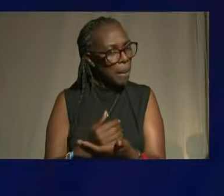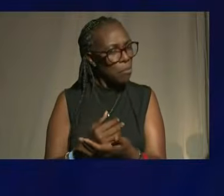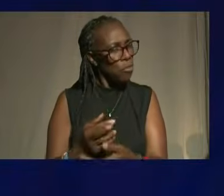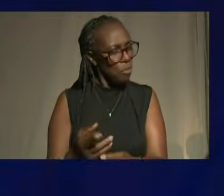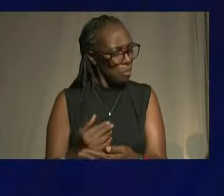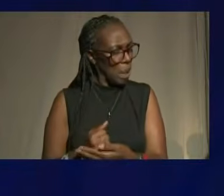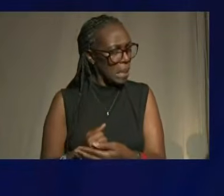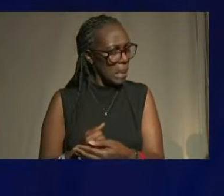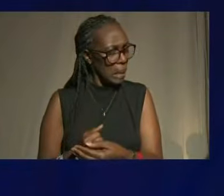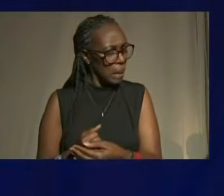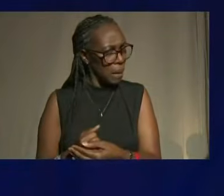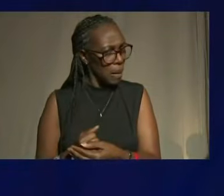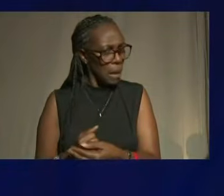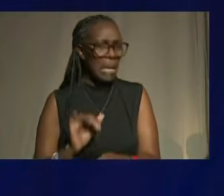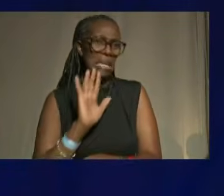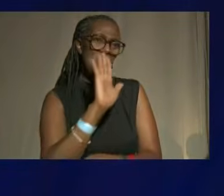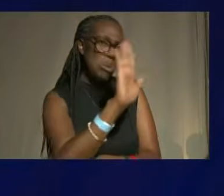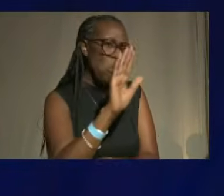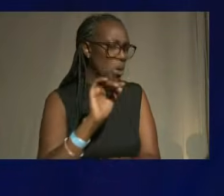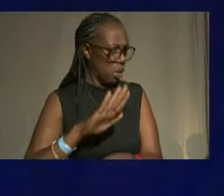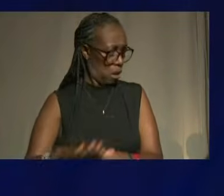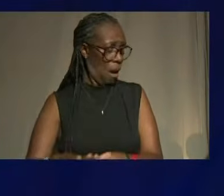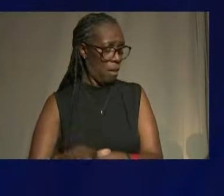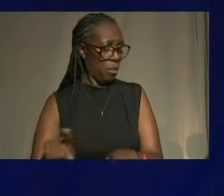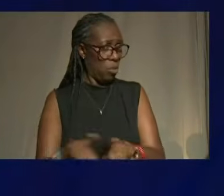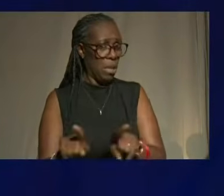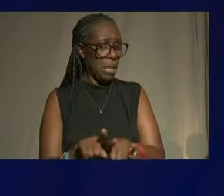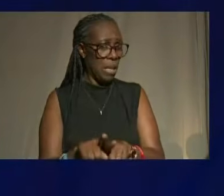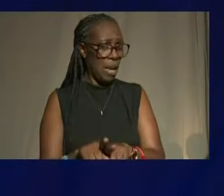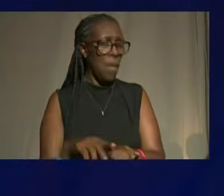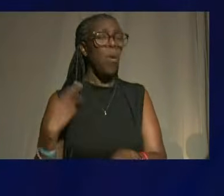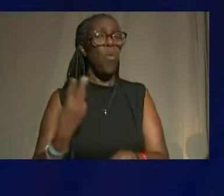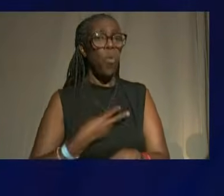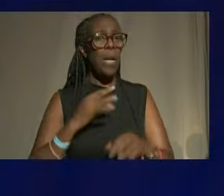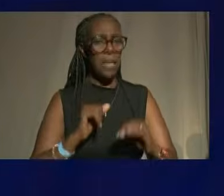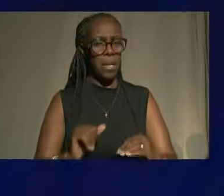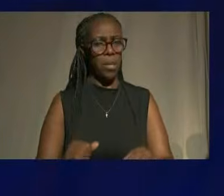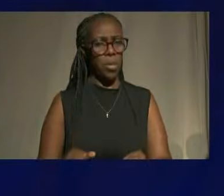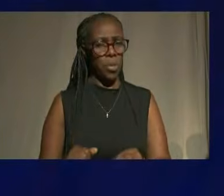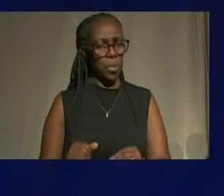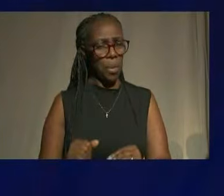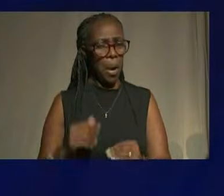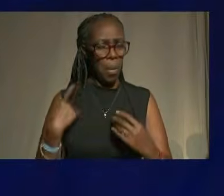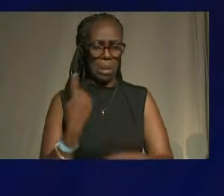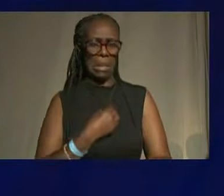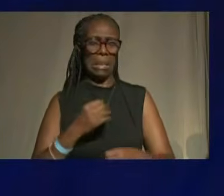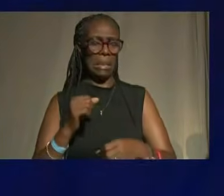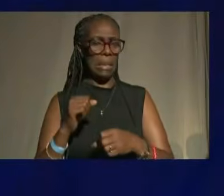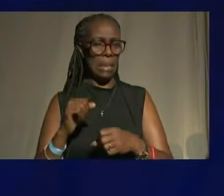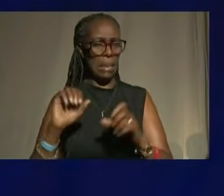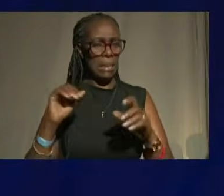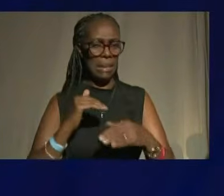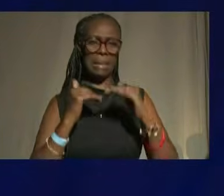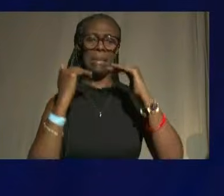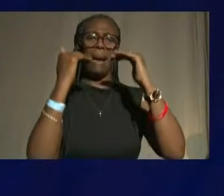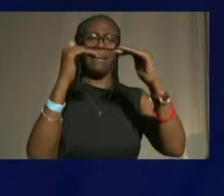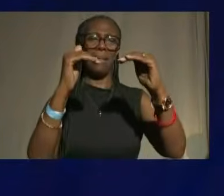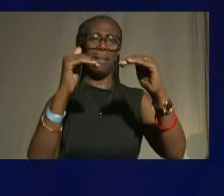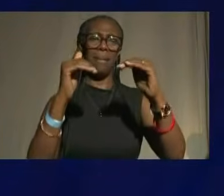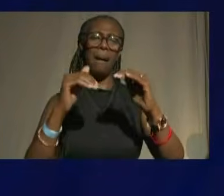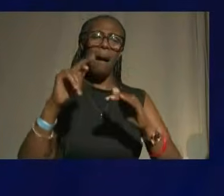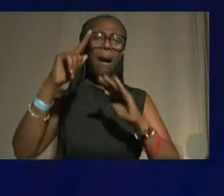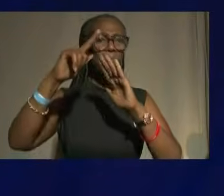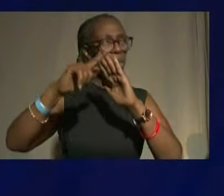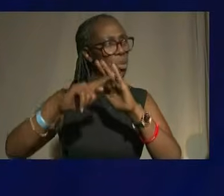to them? Our standards are too low. What happened to the used car scandal? What happened to Petrojam scandal, and I'm sure